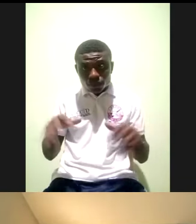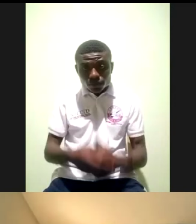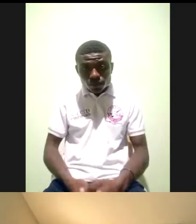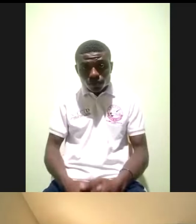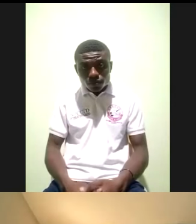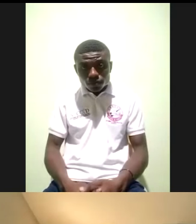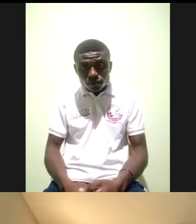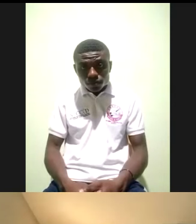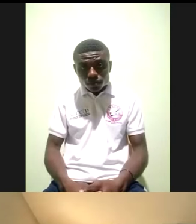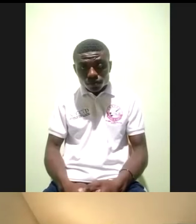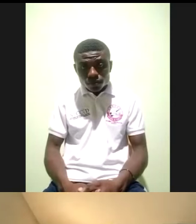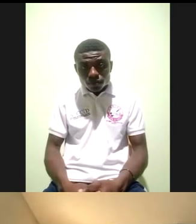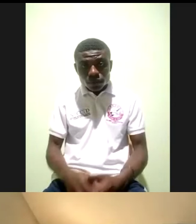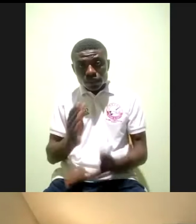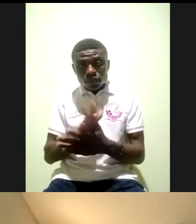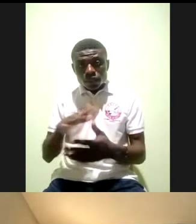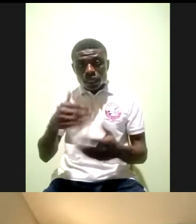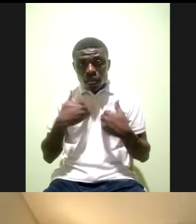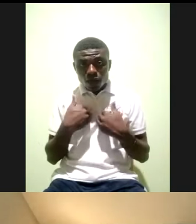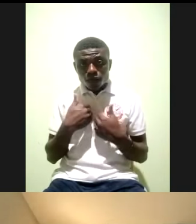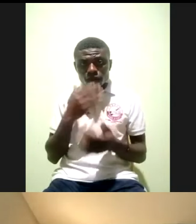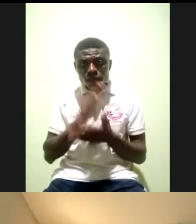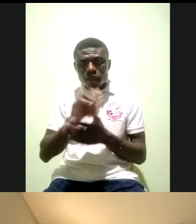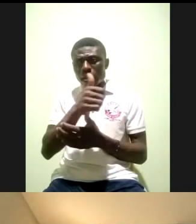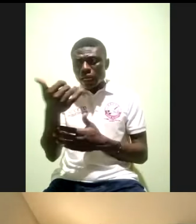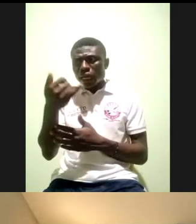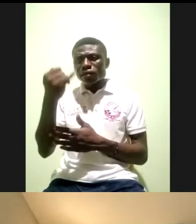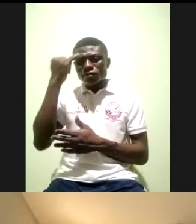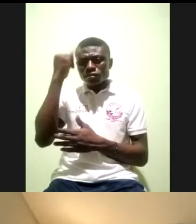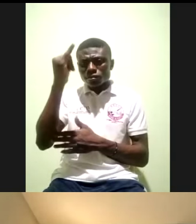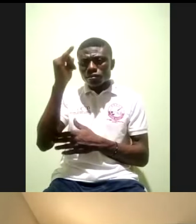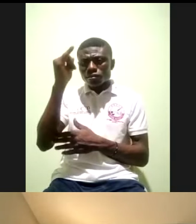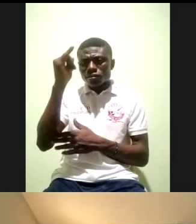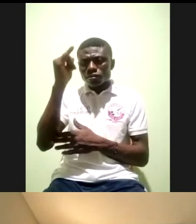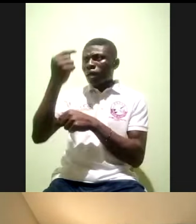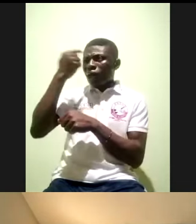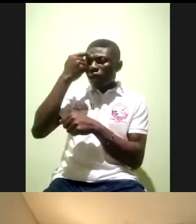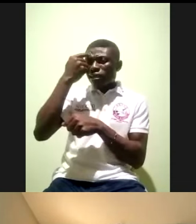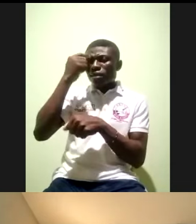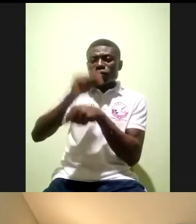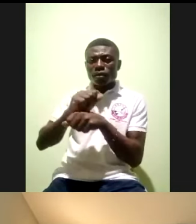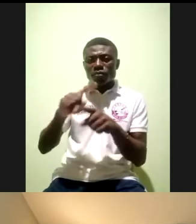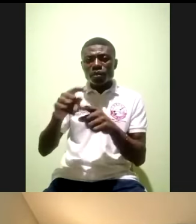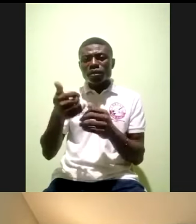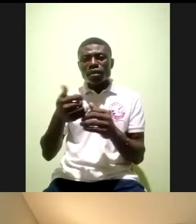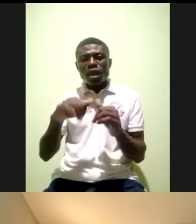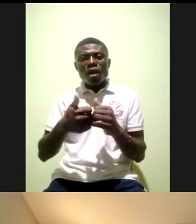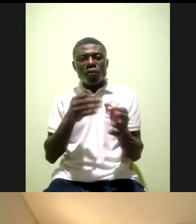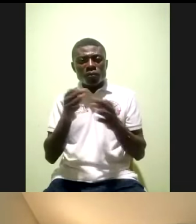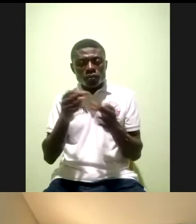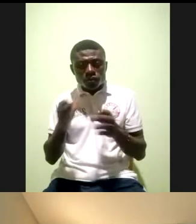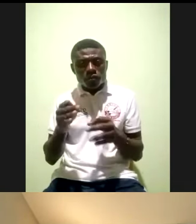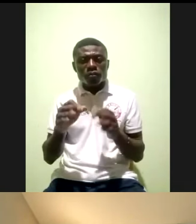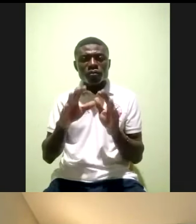have some higher order cognitive skills or intellectual capacities. So by definition, by